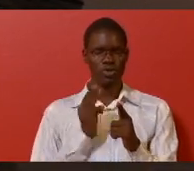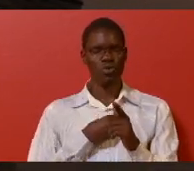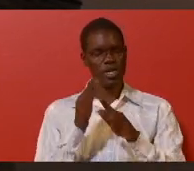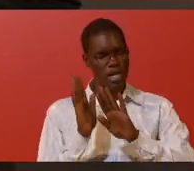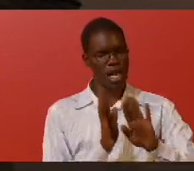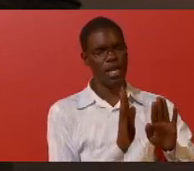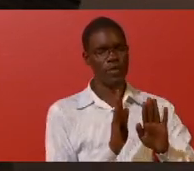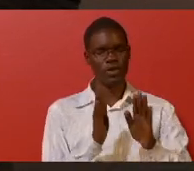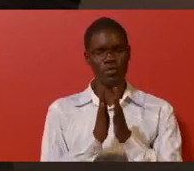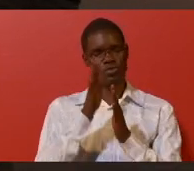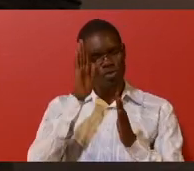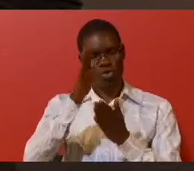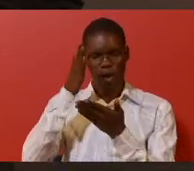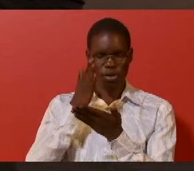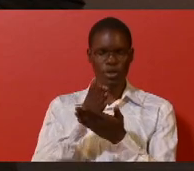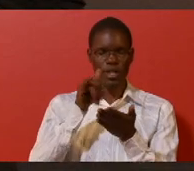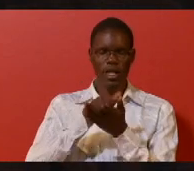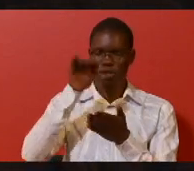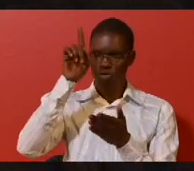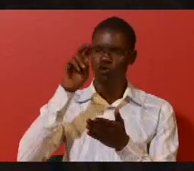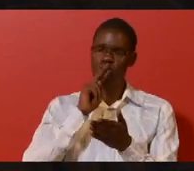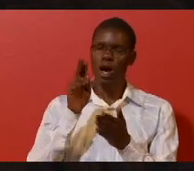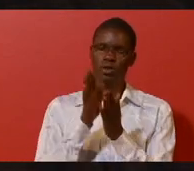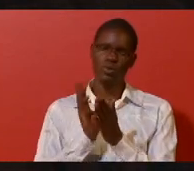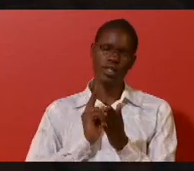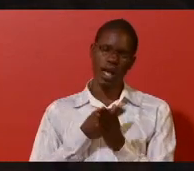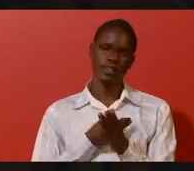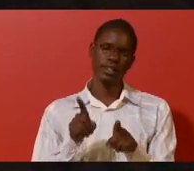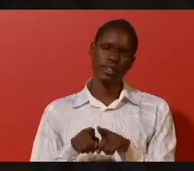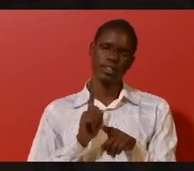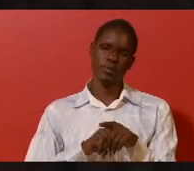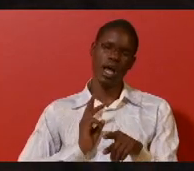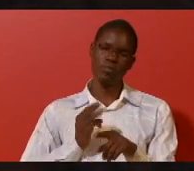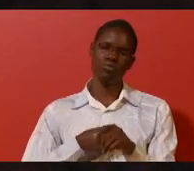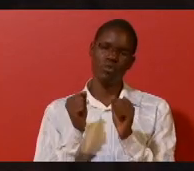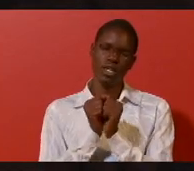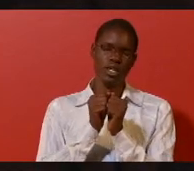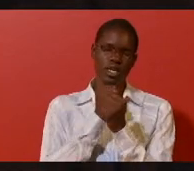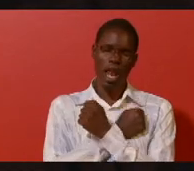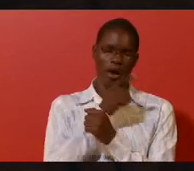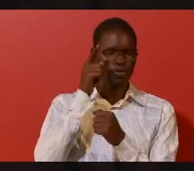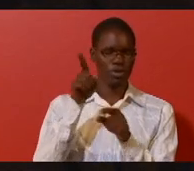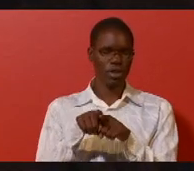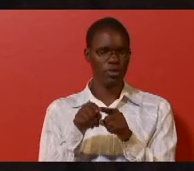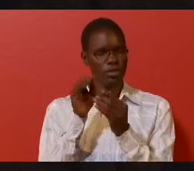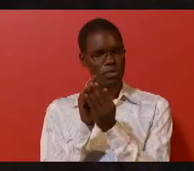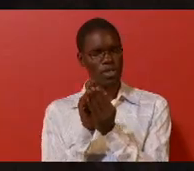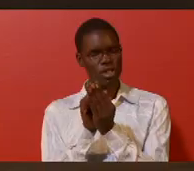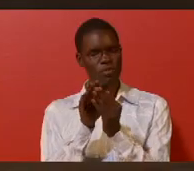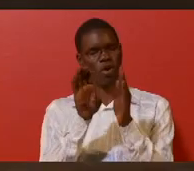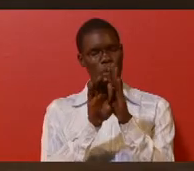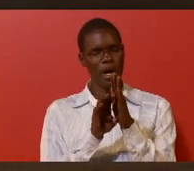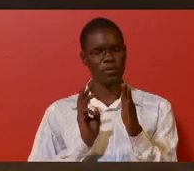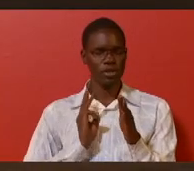leave with the assurance that you are with us, and that if we love you and keep your commandments, we will be in a